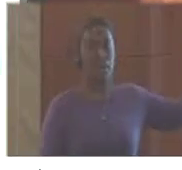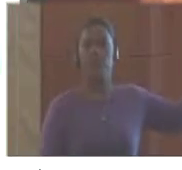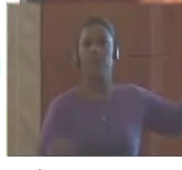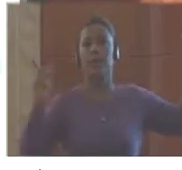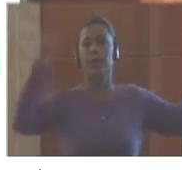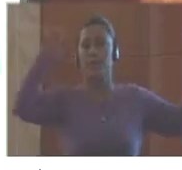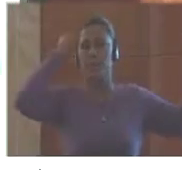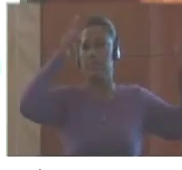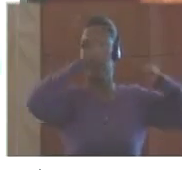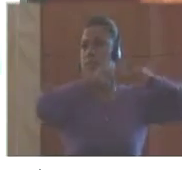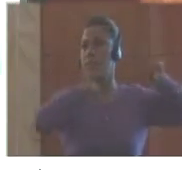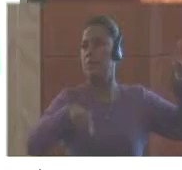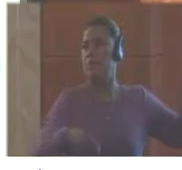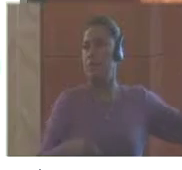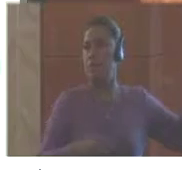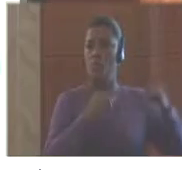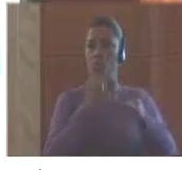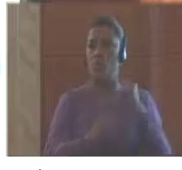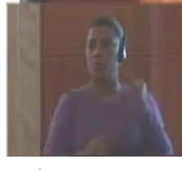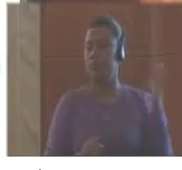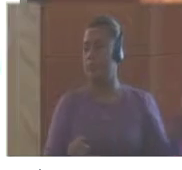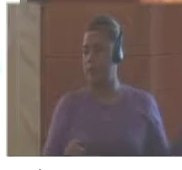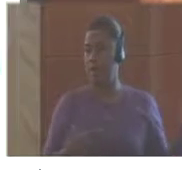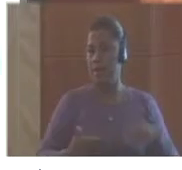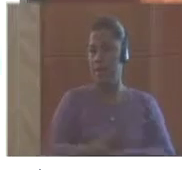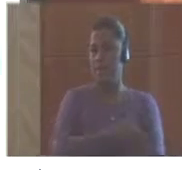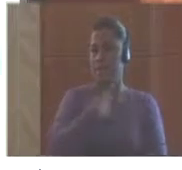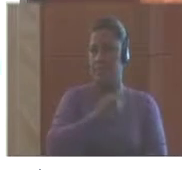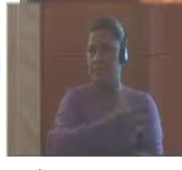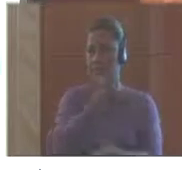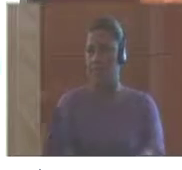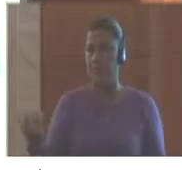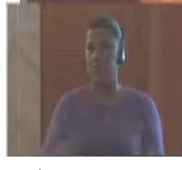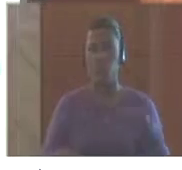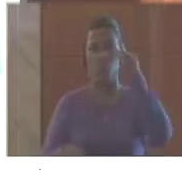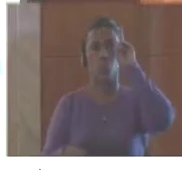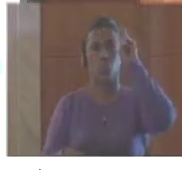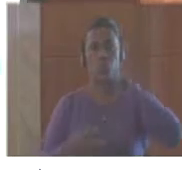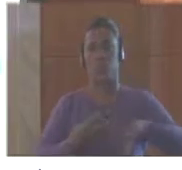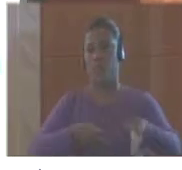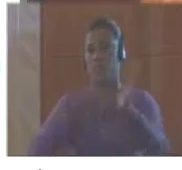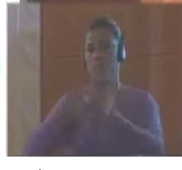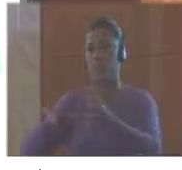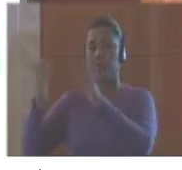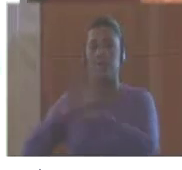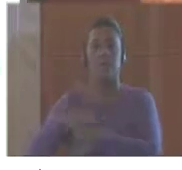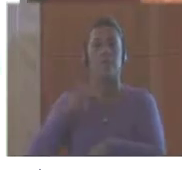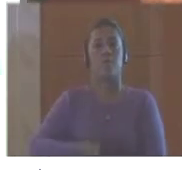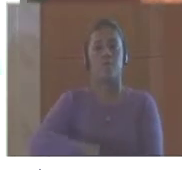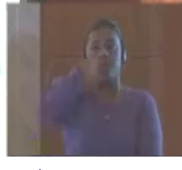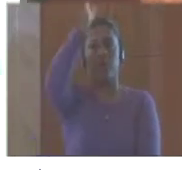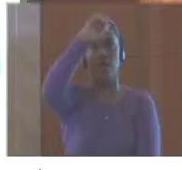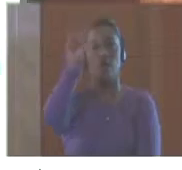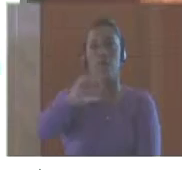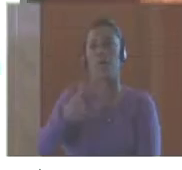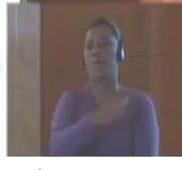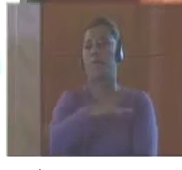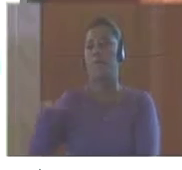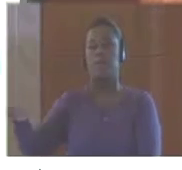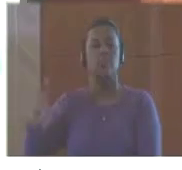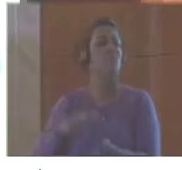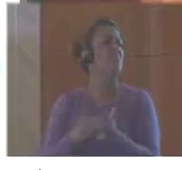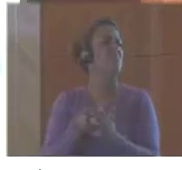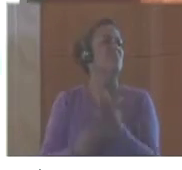insist on, speaking of governance, is, well, I mentioned it a bit, both dimensions, a vertical and a